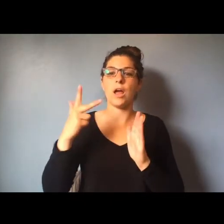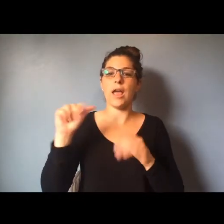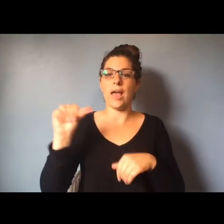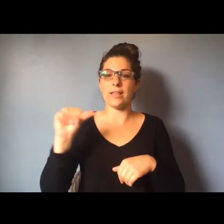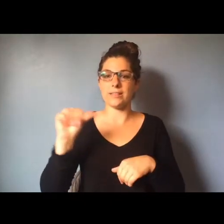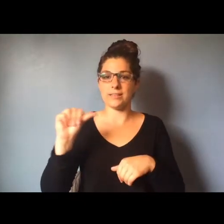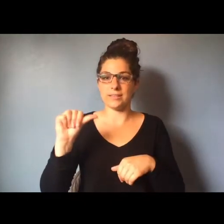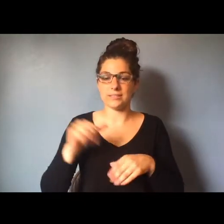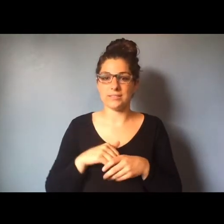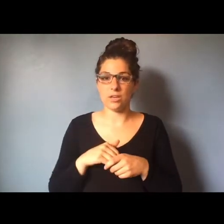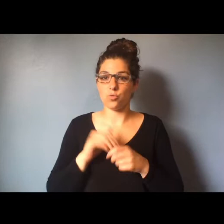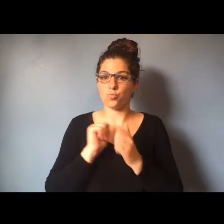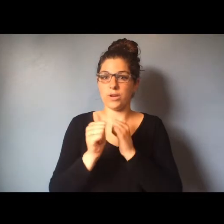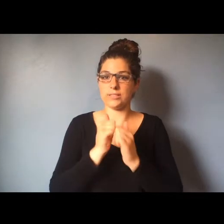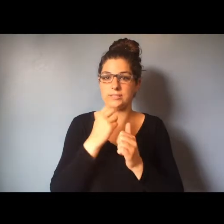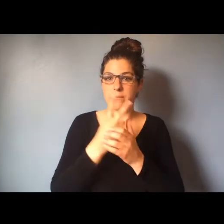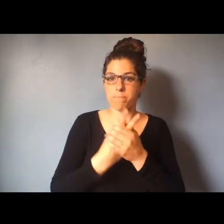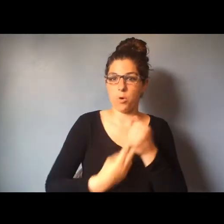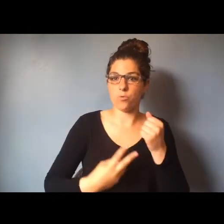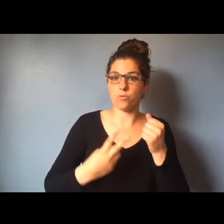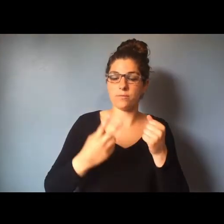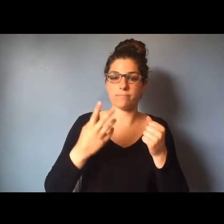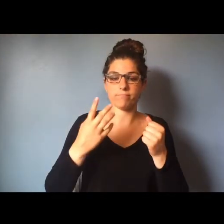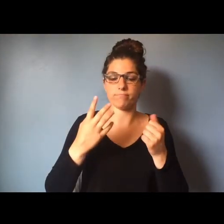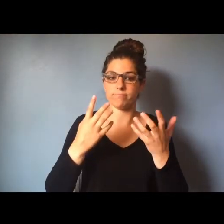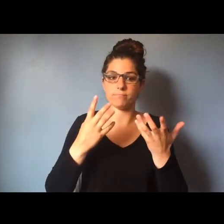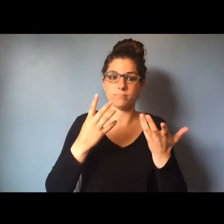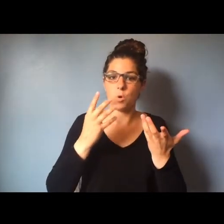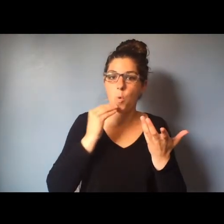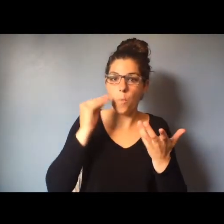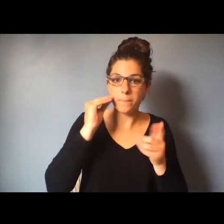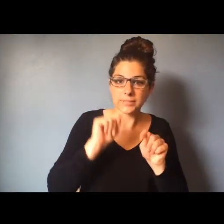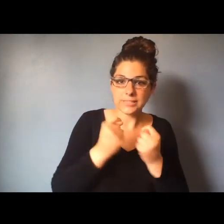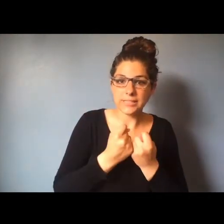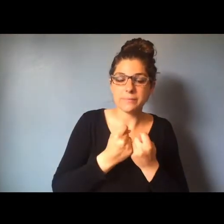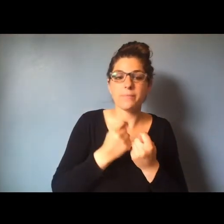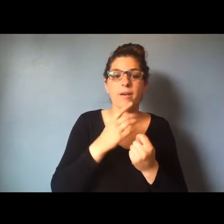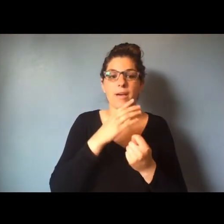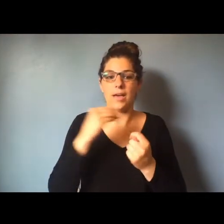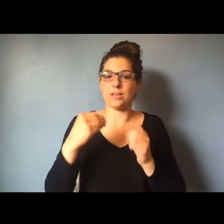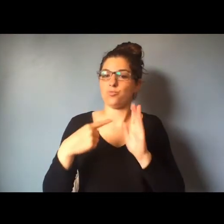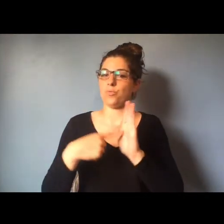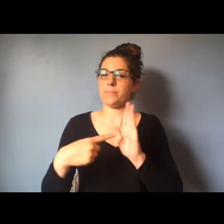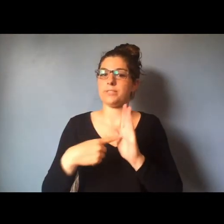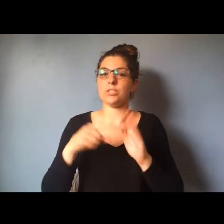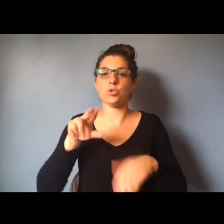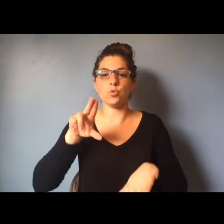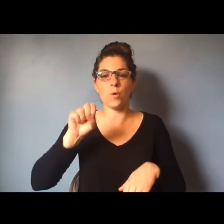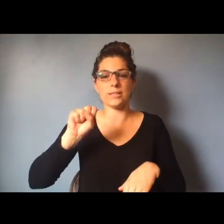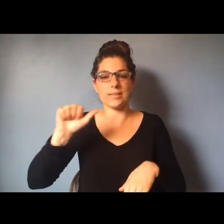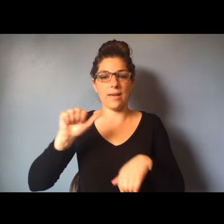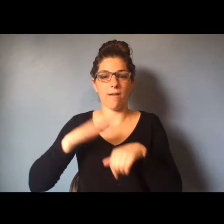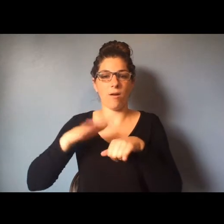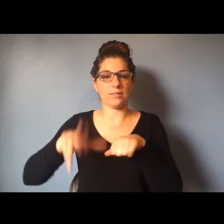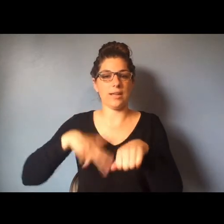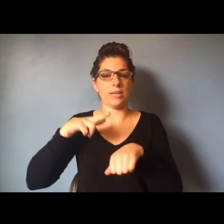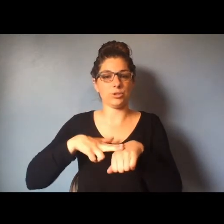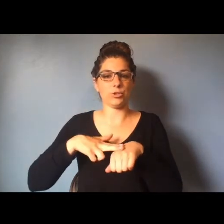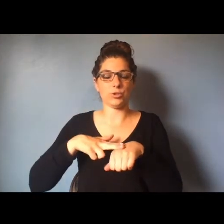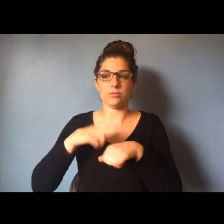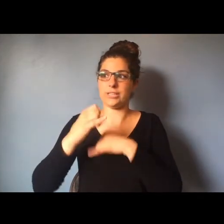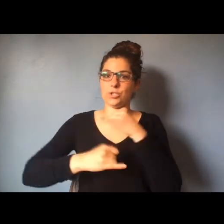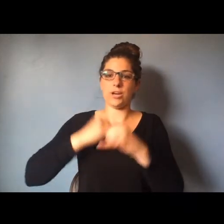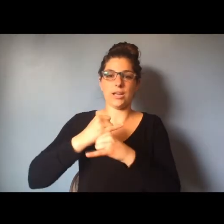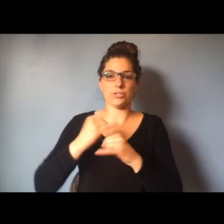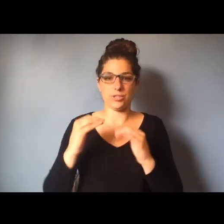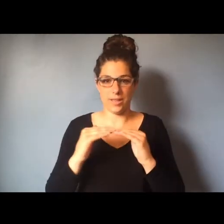races for both his home team, Tri-Achilles, as well as representing the USA on the national and